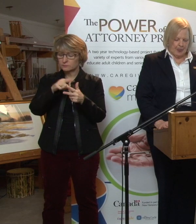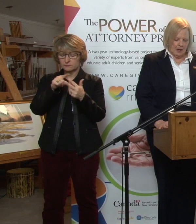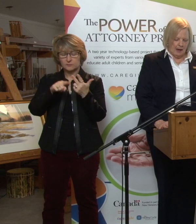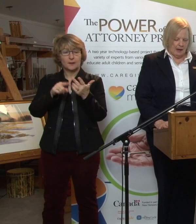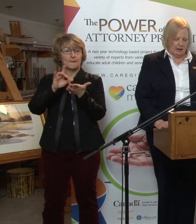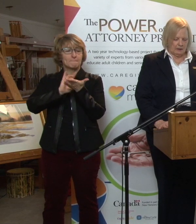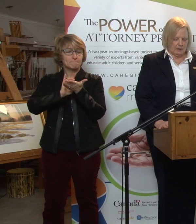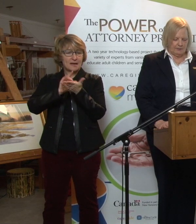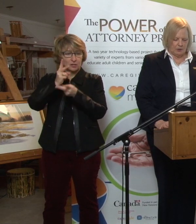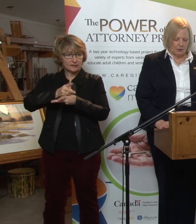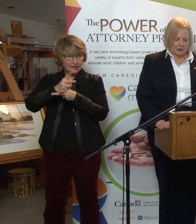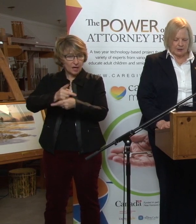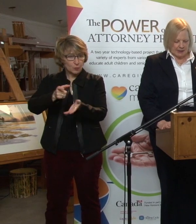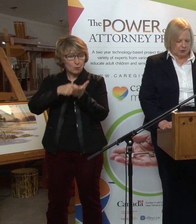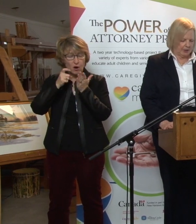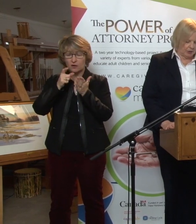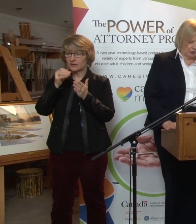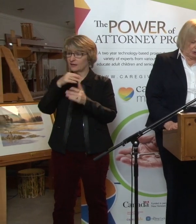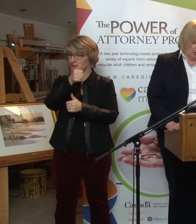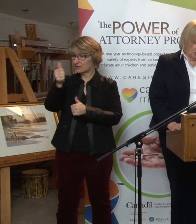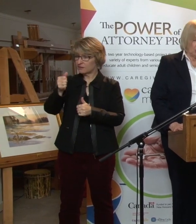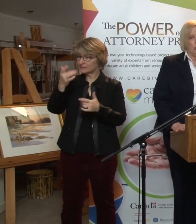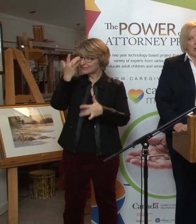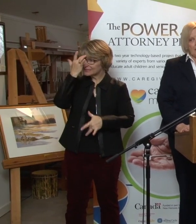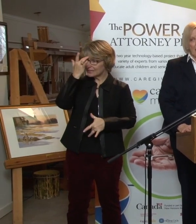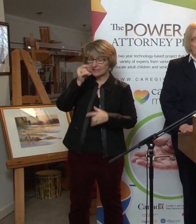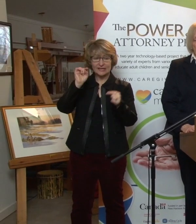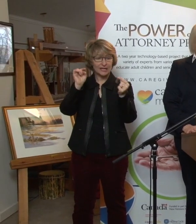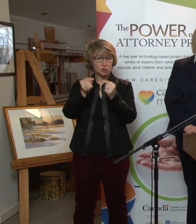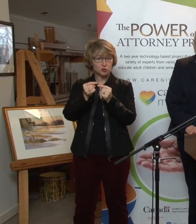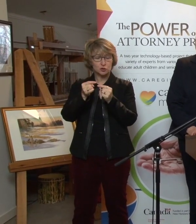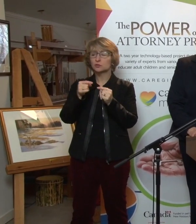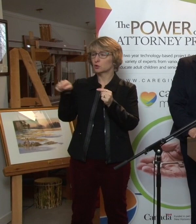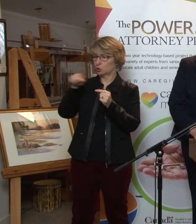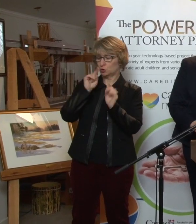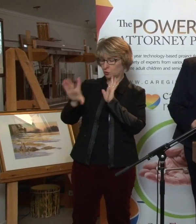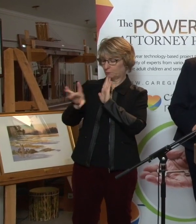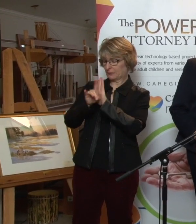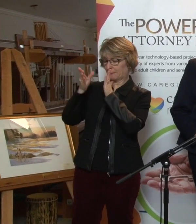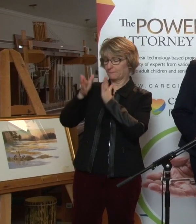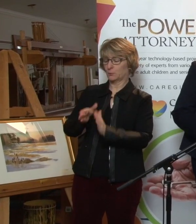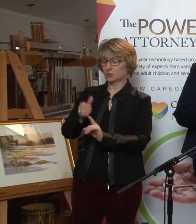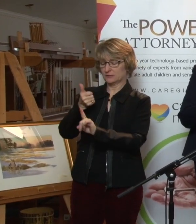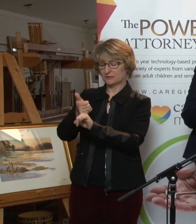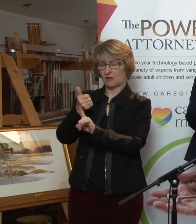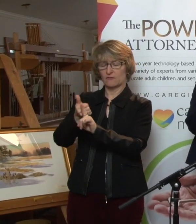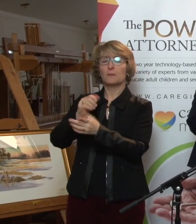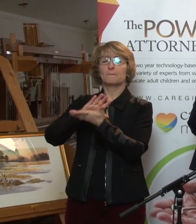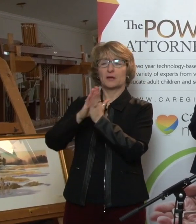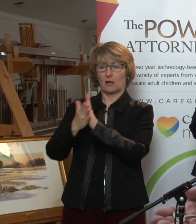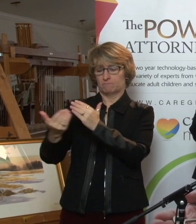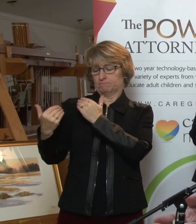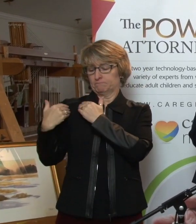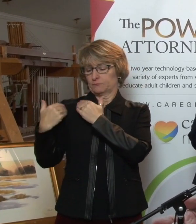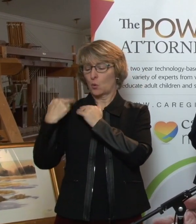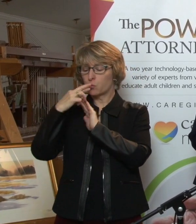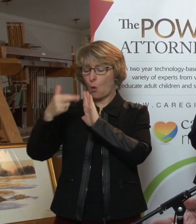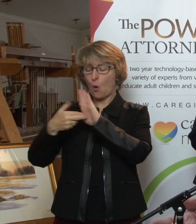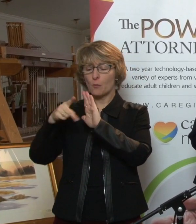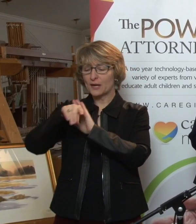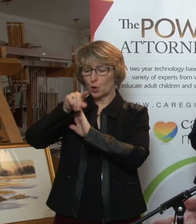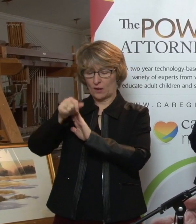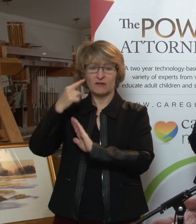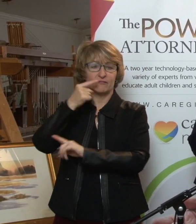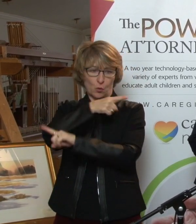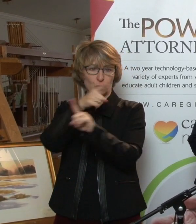need, and if you are sick or injured, you name that person who's going to be the power of attorney for you to make your